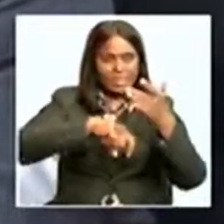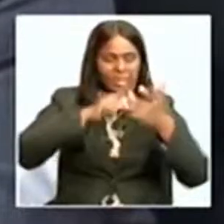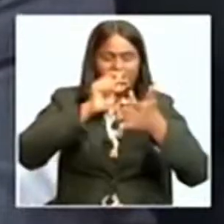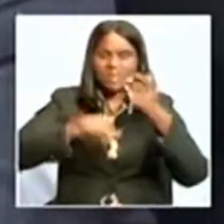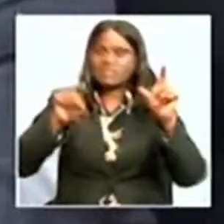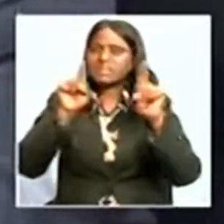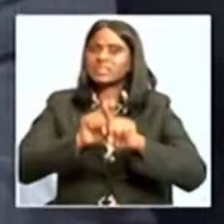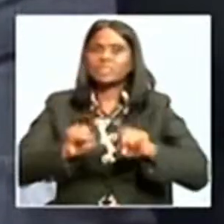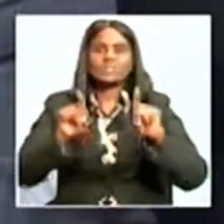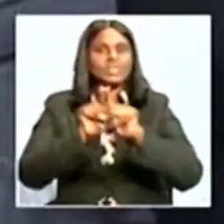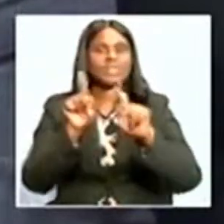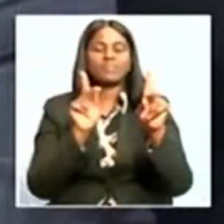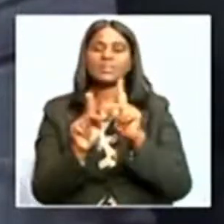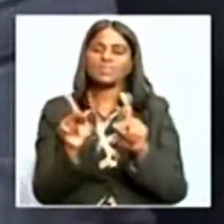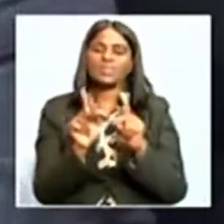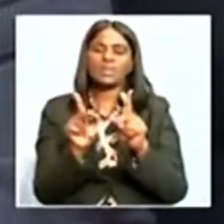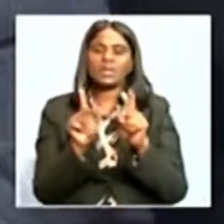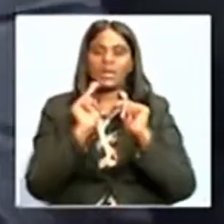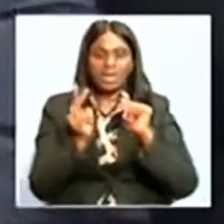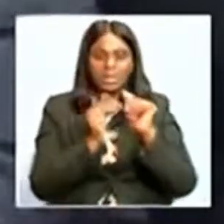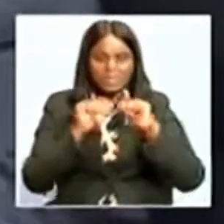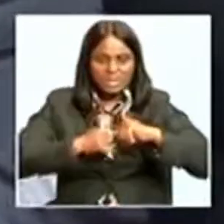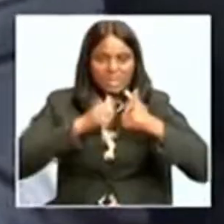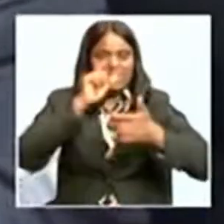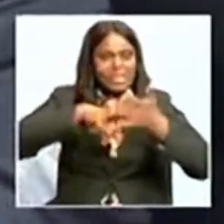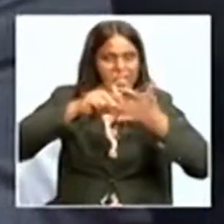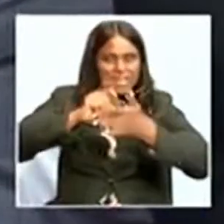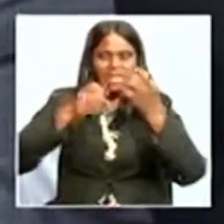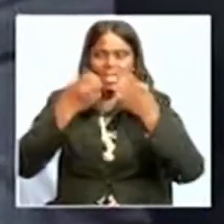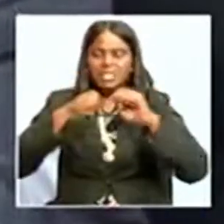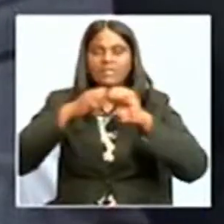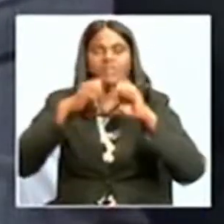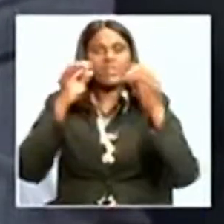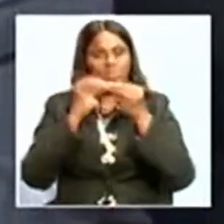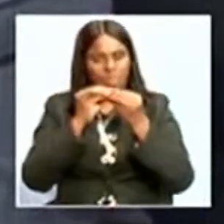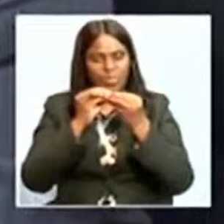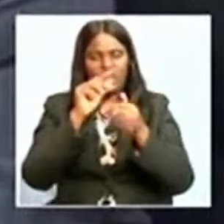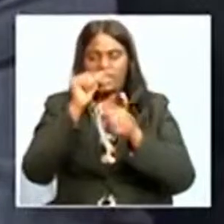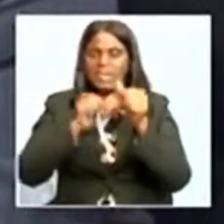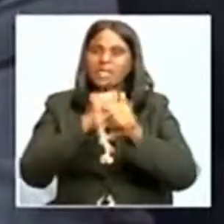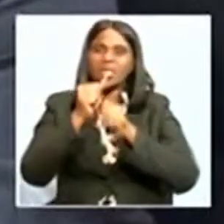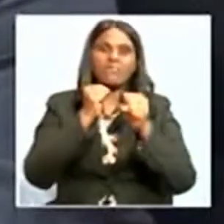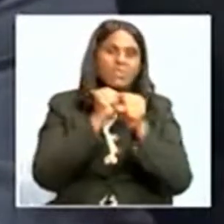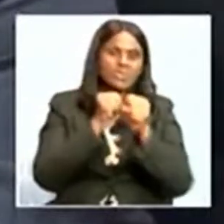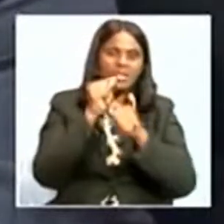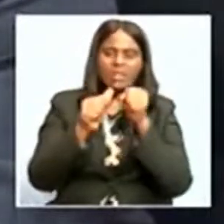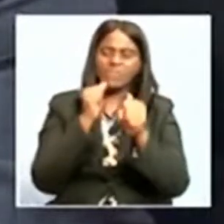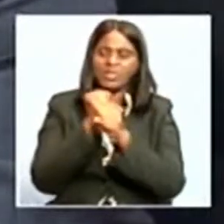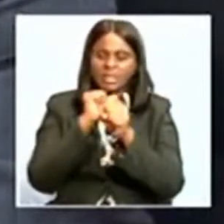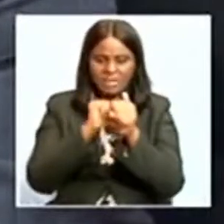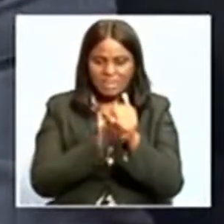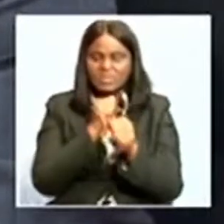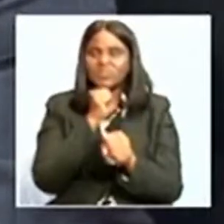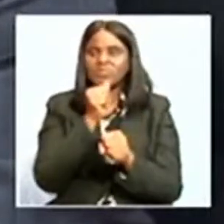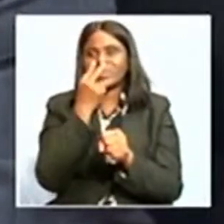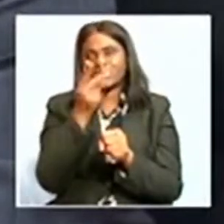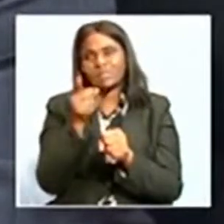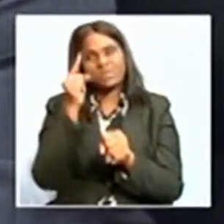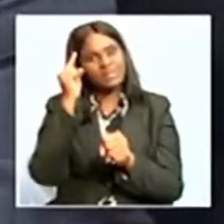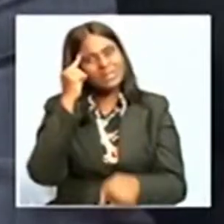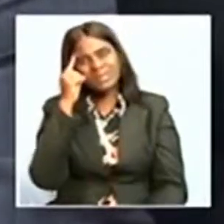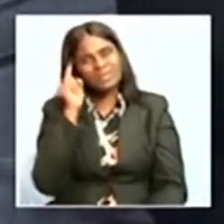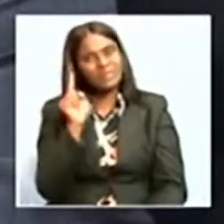people, and we're taxing them even more. Just year in, year out. We seem not to be